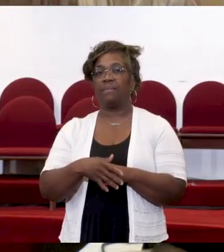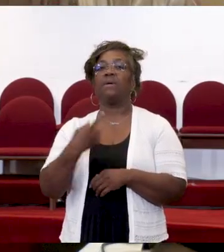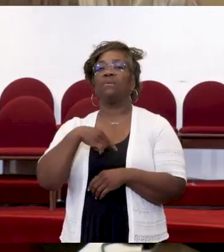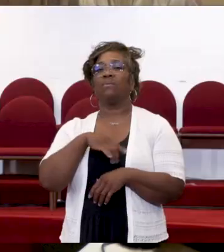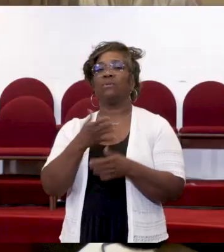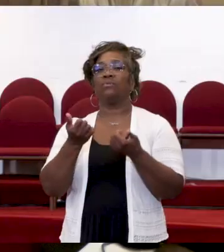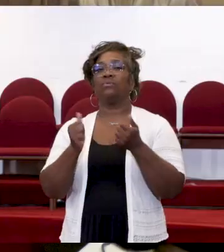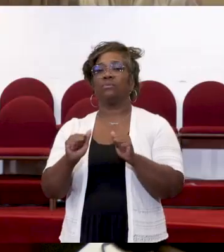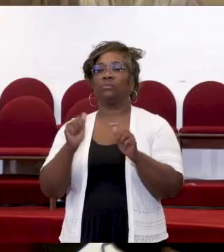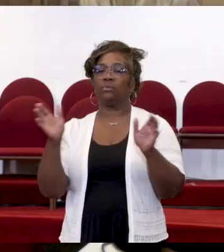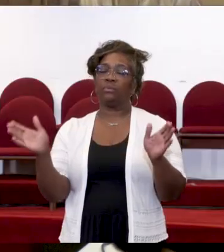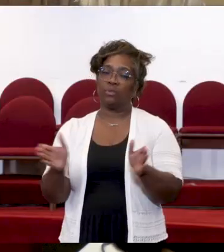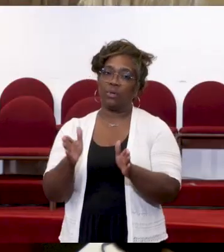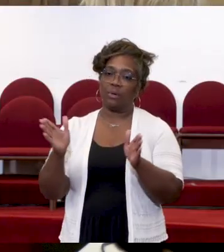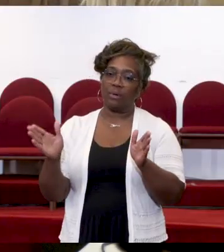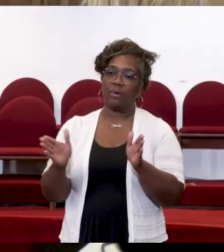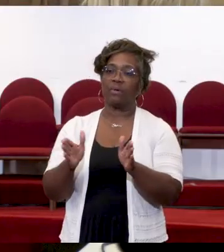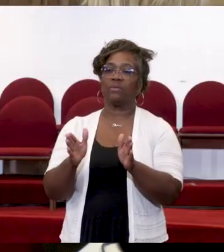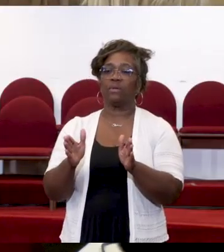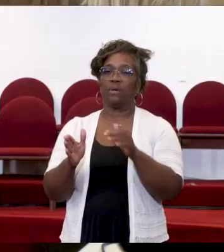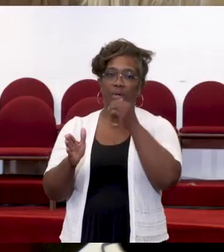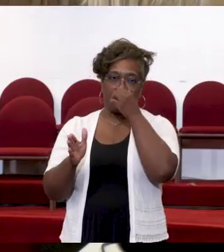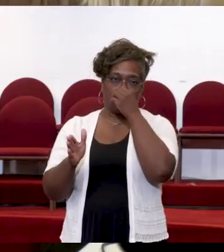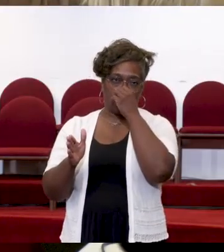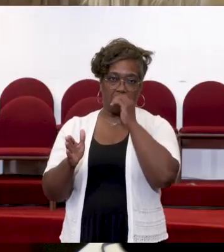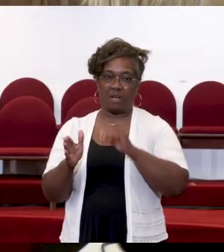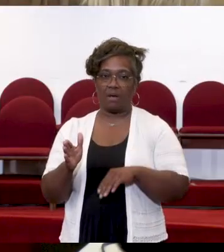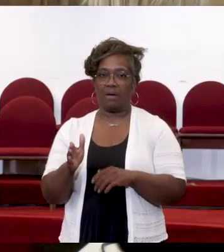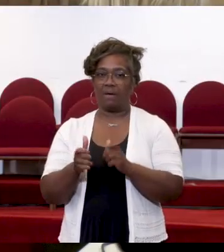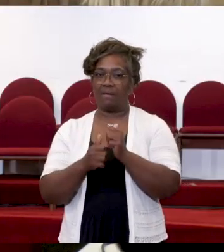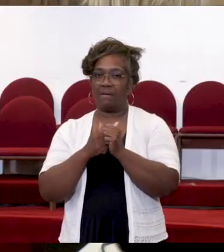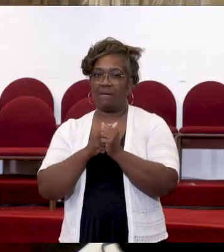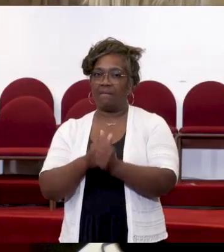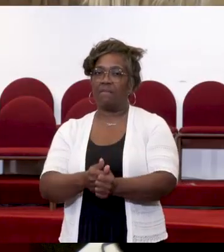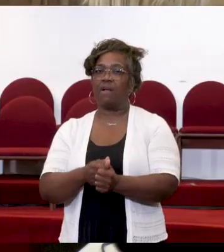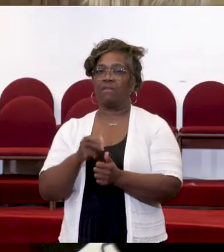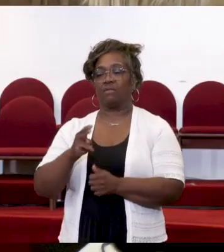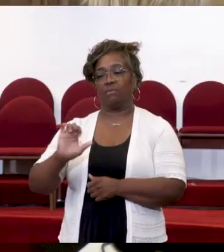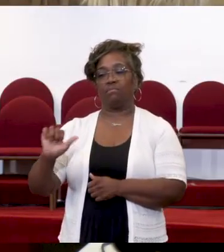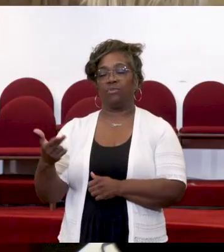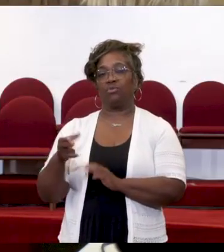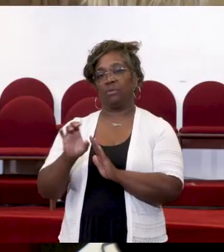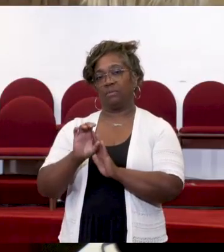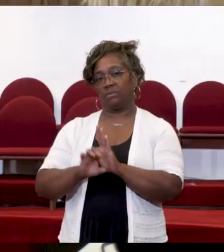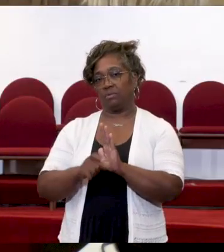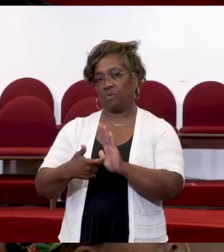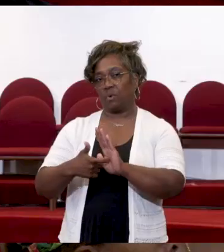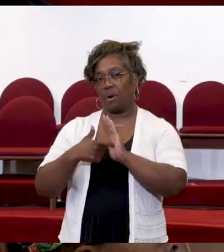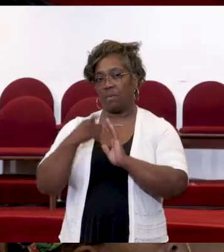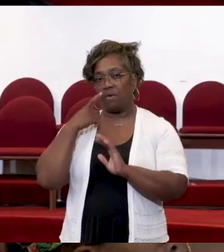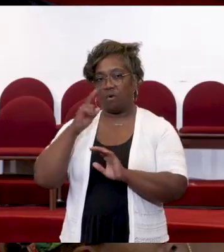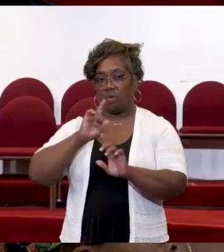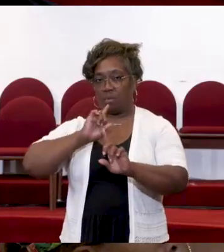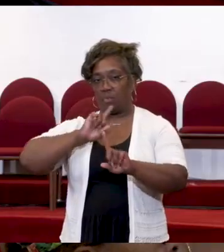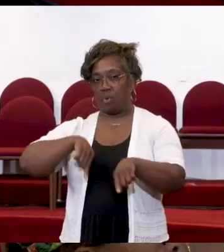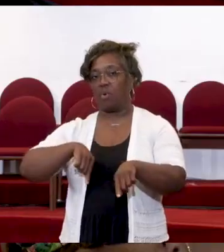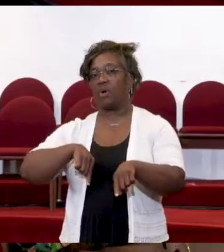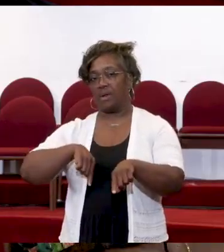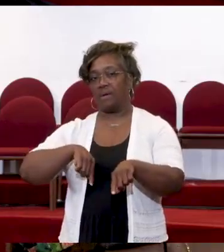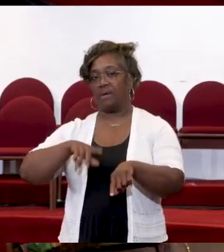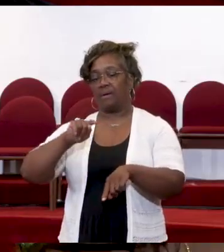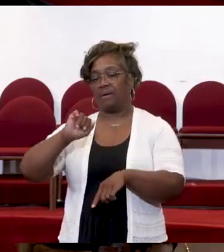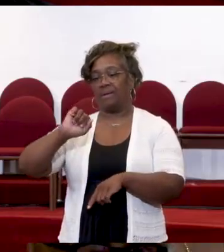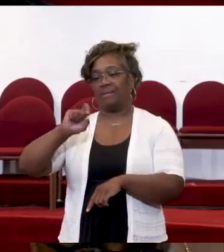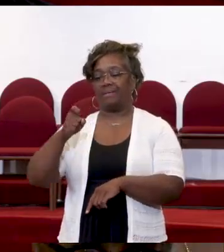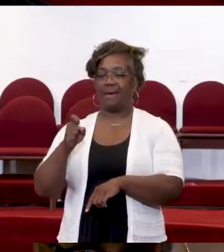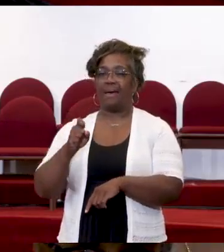to encourage you to follow the Michigan Constitution's requirements for reporting where the tax capture